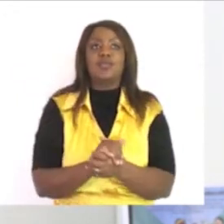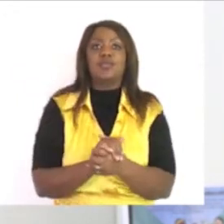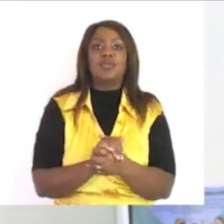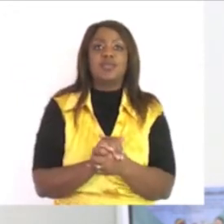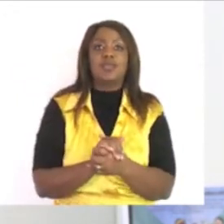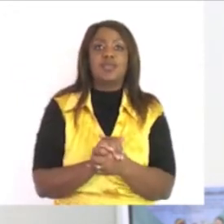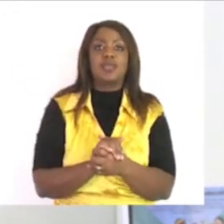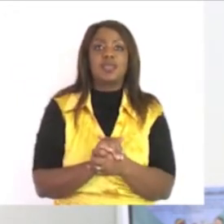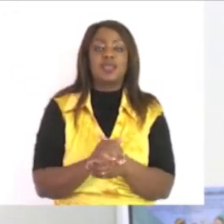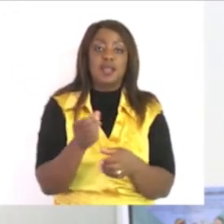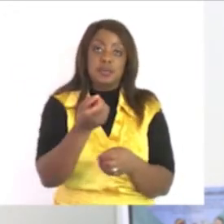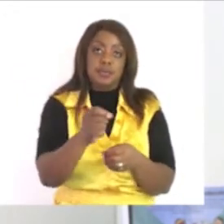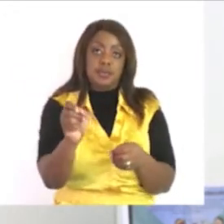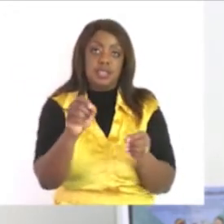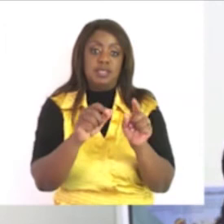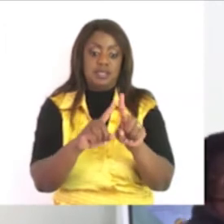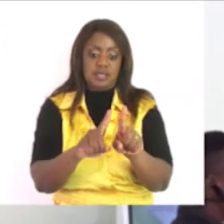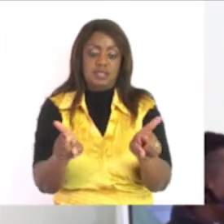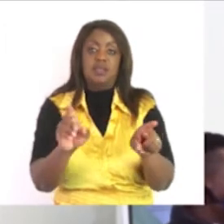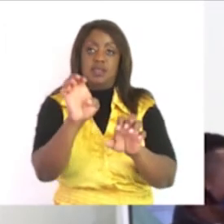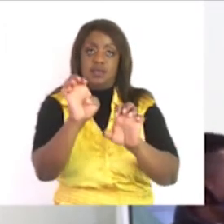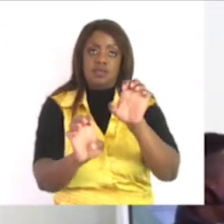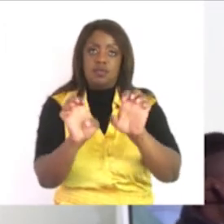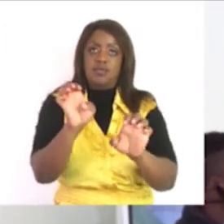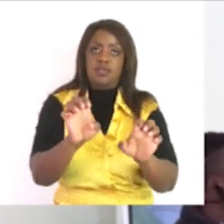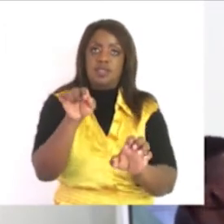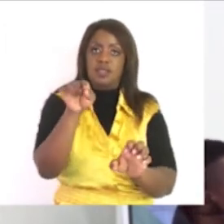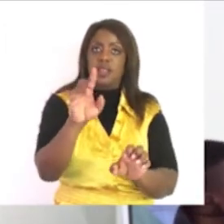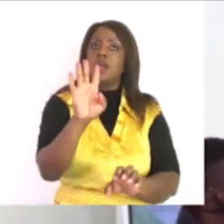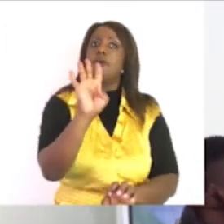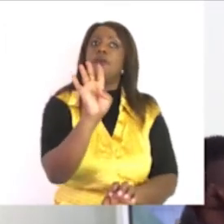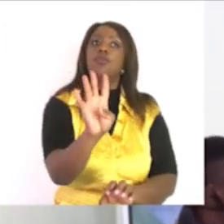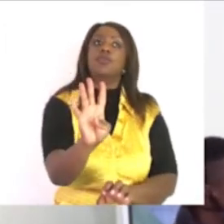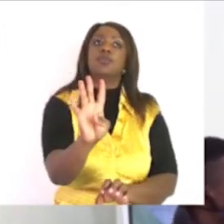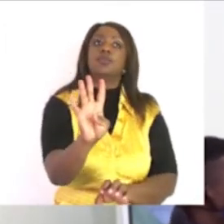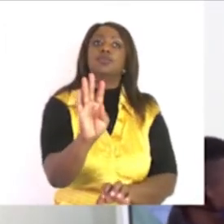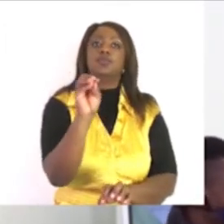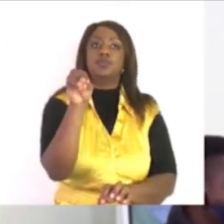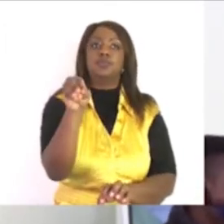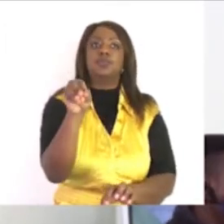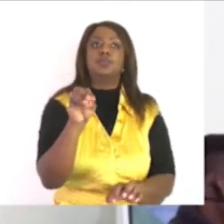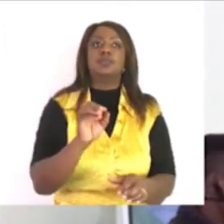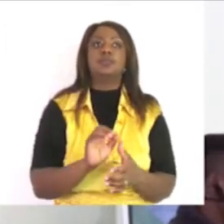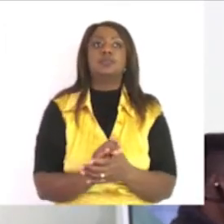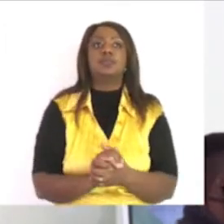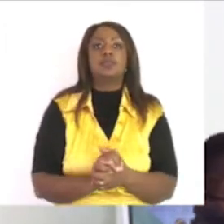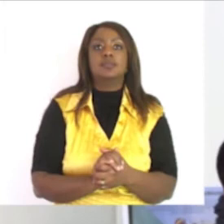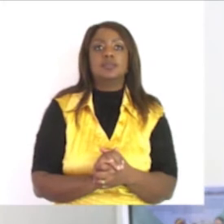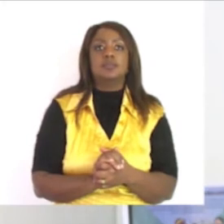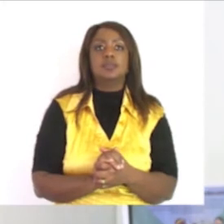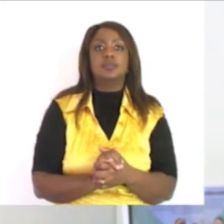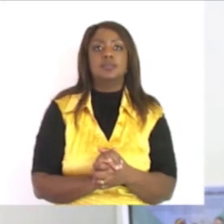here. Evaluation will be 4, but when it comes to your working, you'll find there's a table like this, so you have just